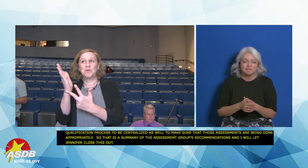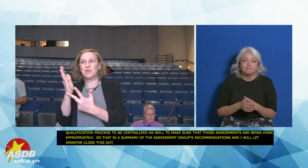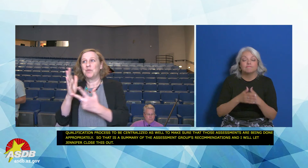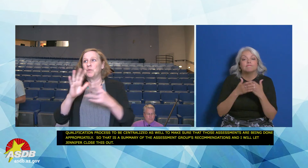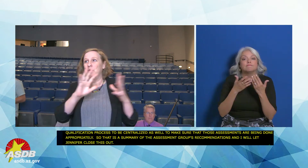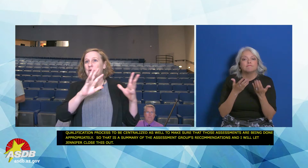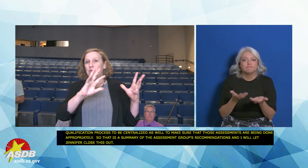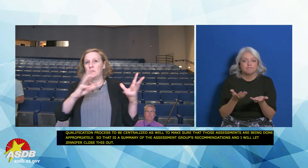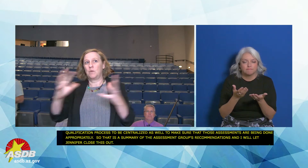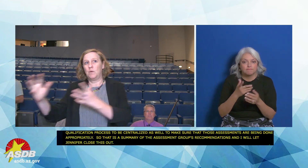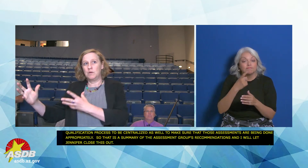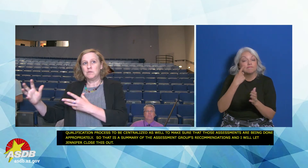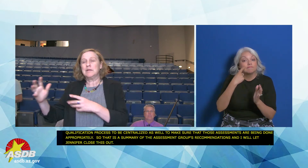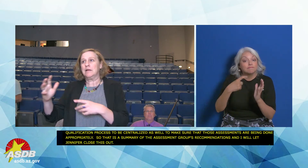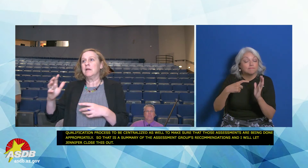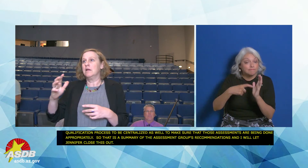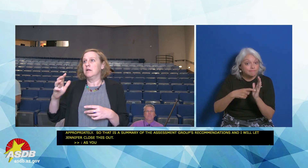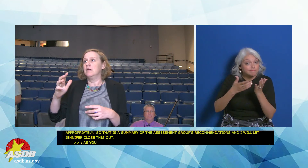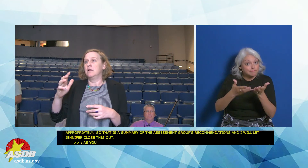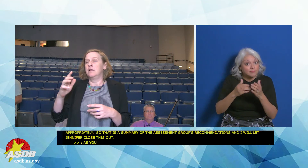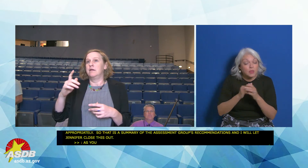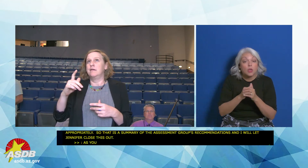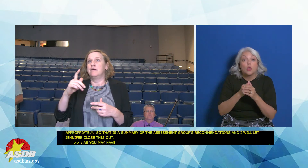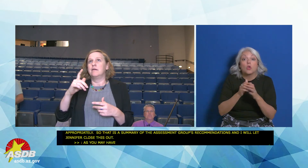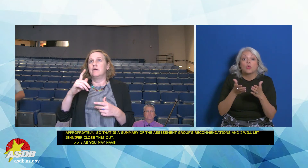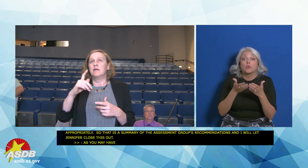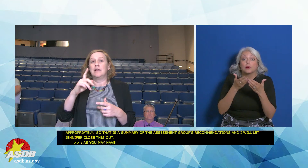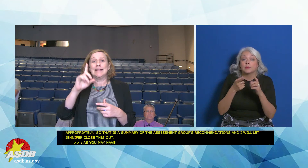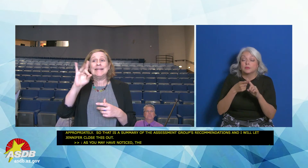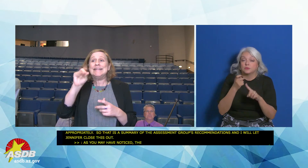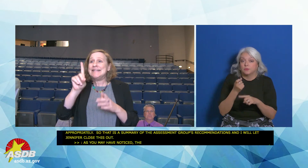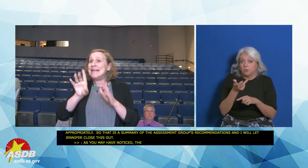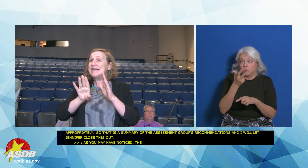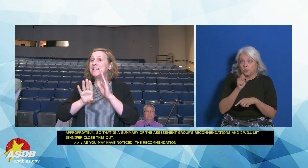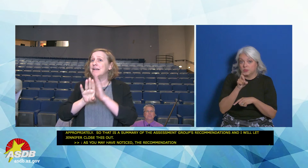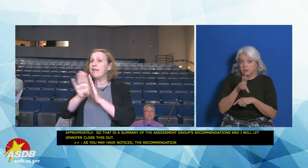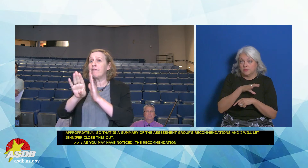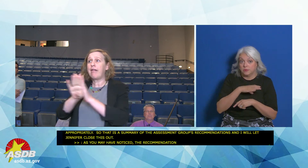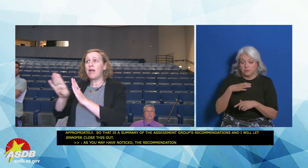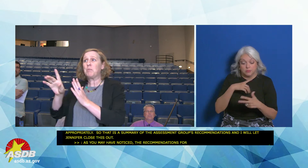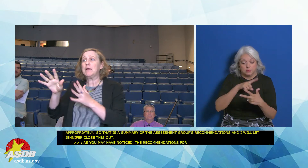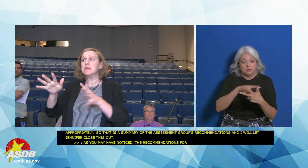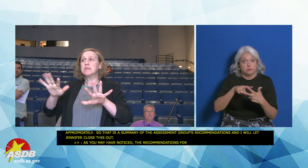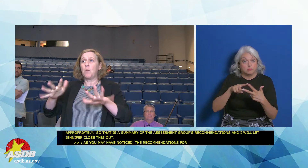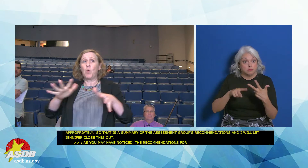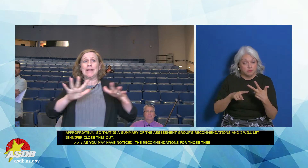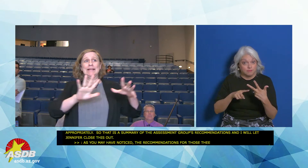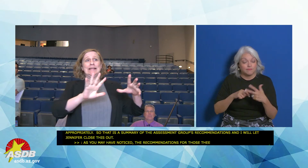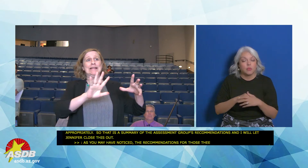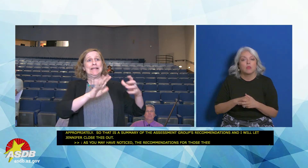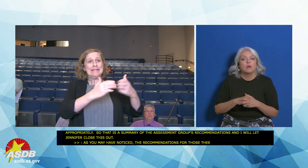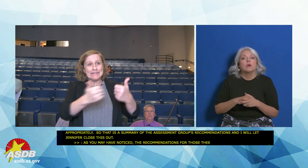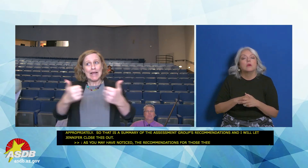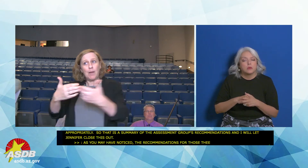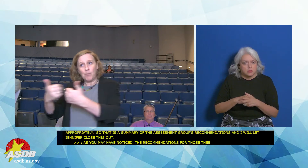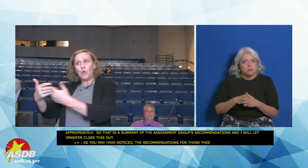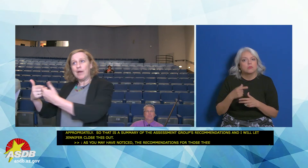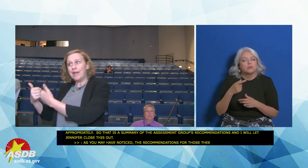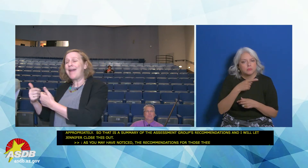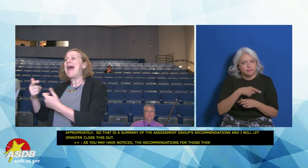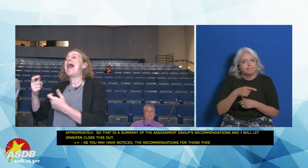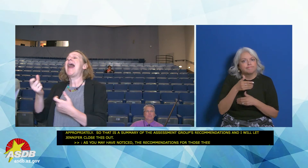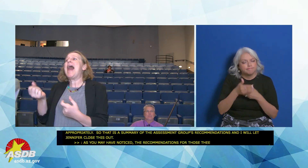As you may have noticed, the recommendations from those 3 subcommittees did